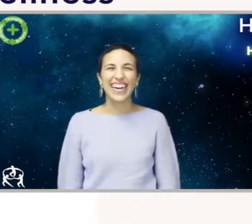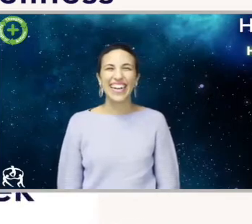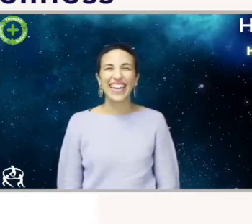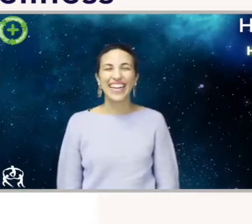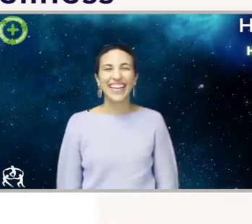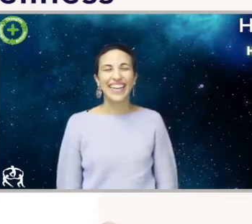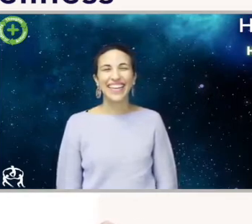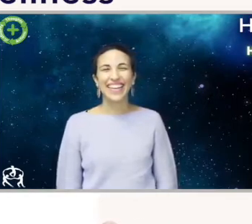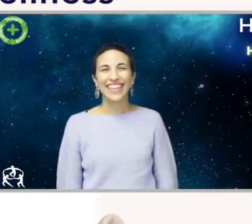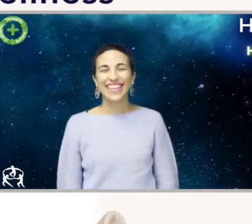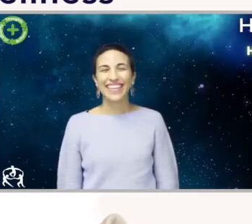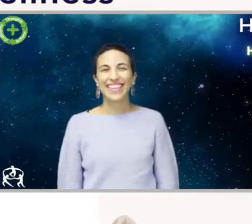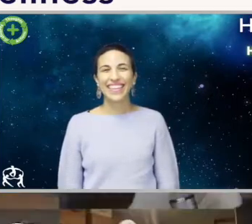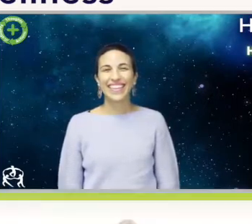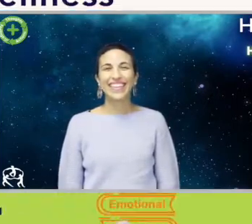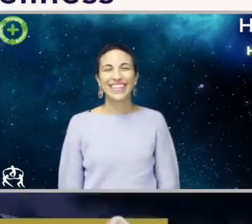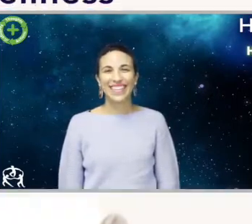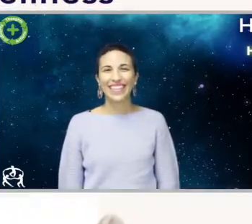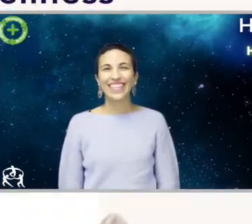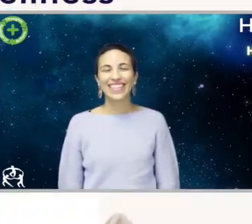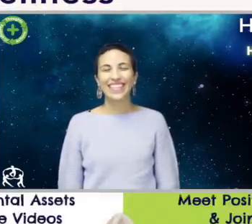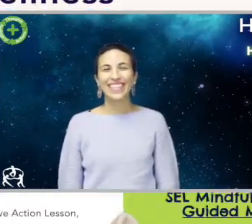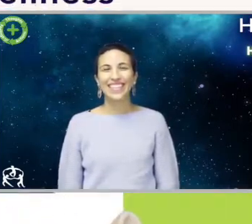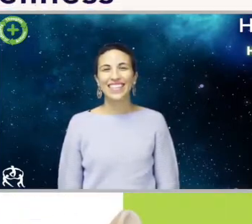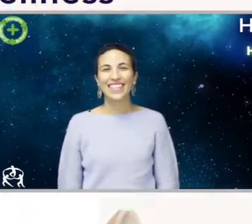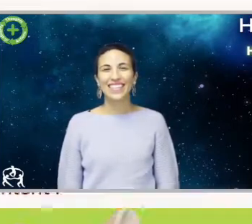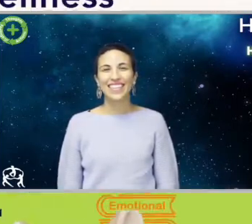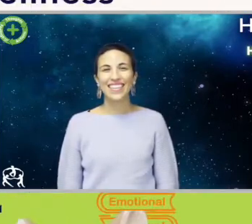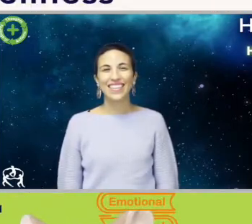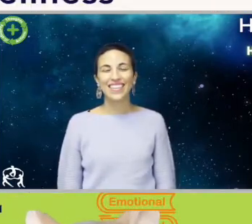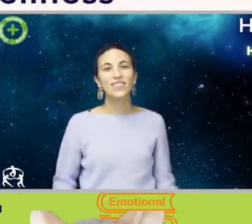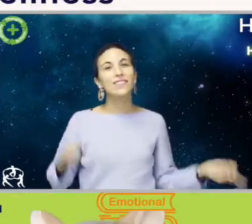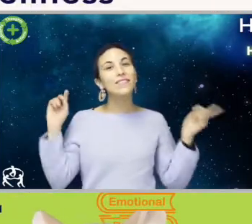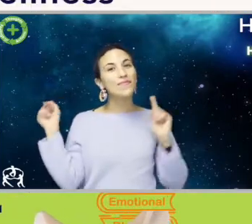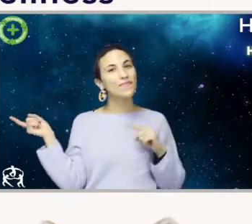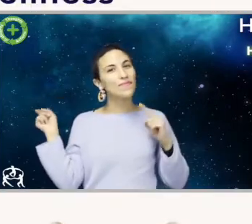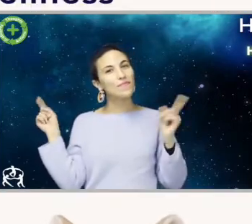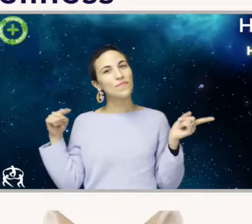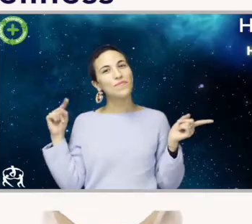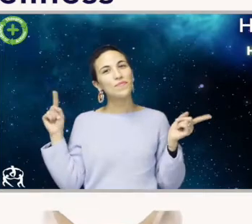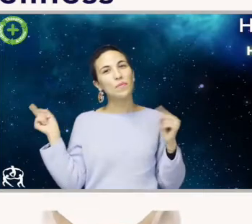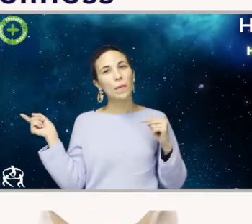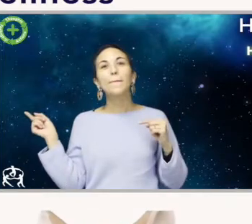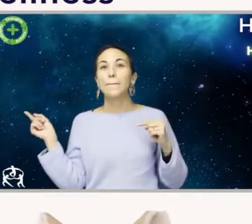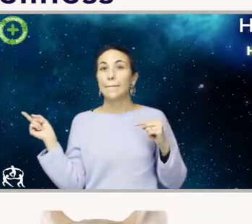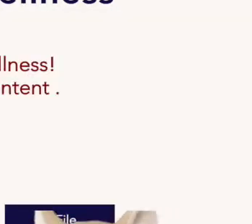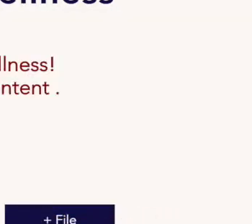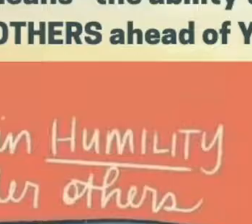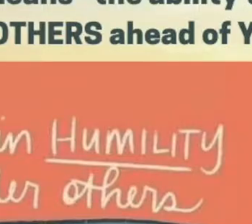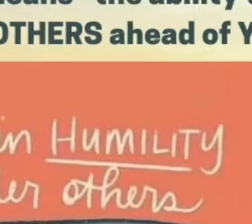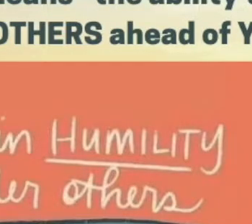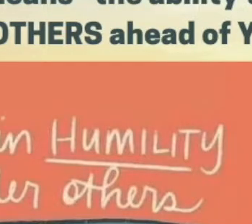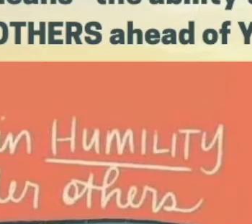So, next, we do, guys, like Perry said, we have an awesome activity. Are you ready to check it out?